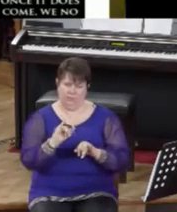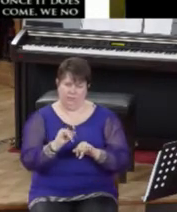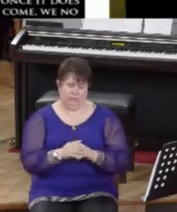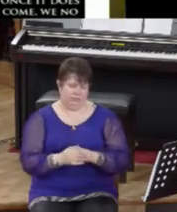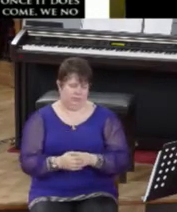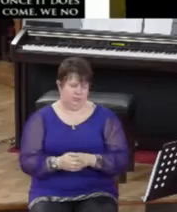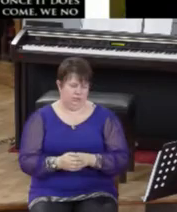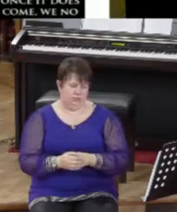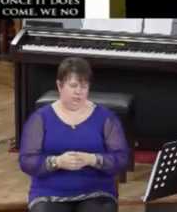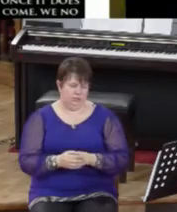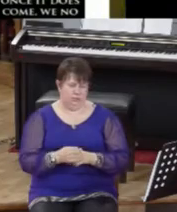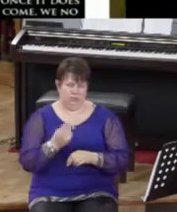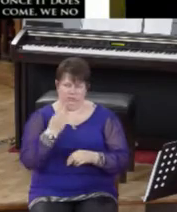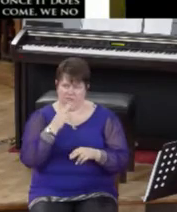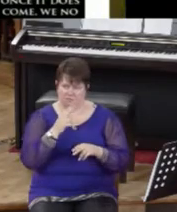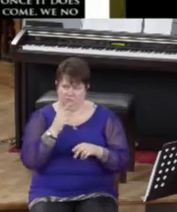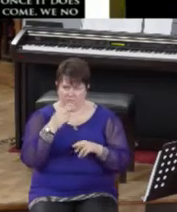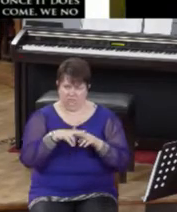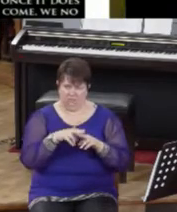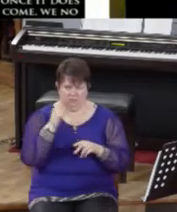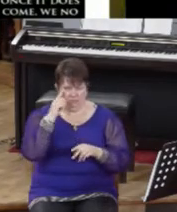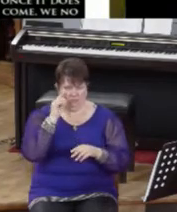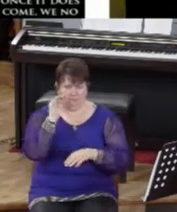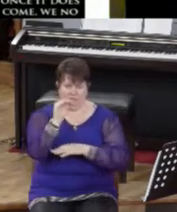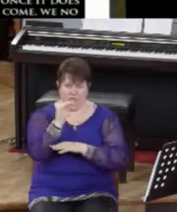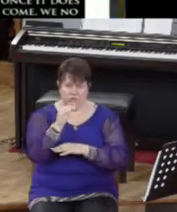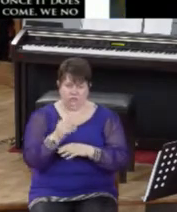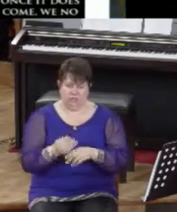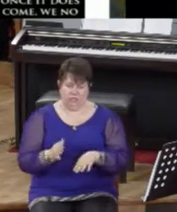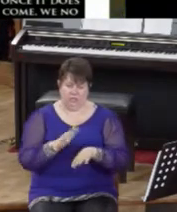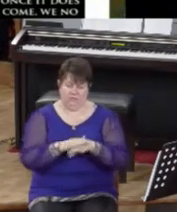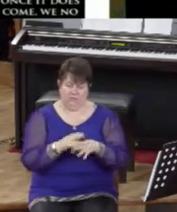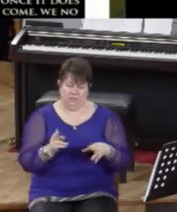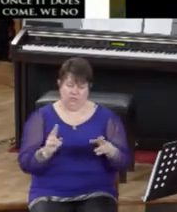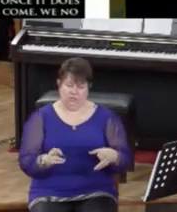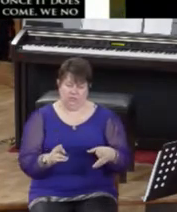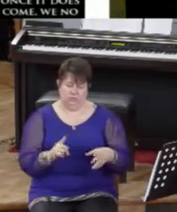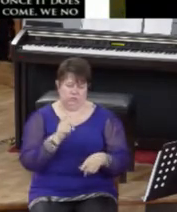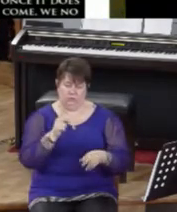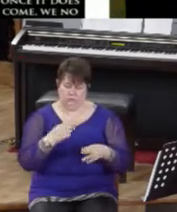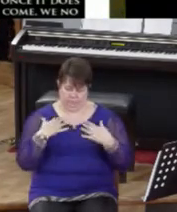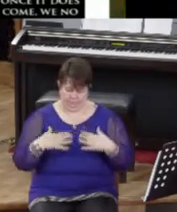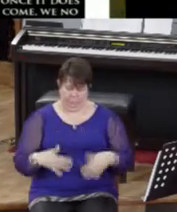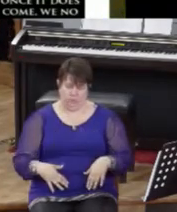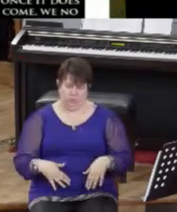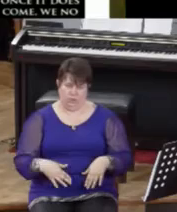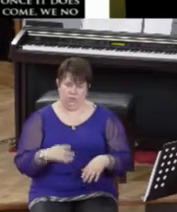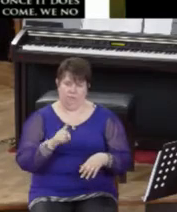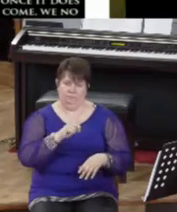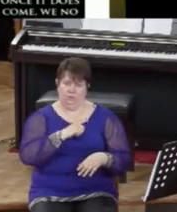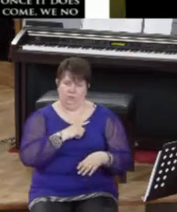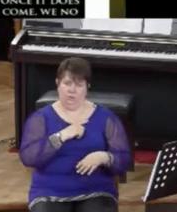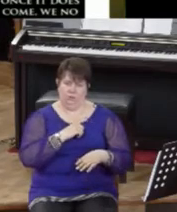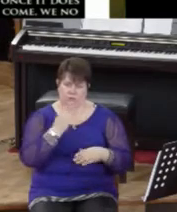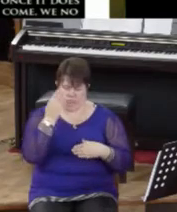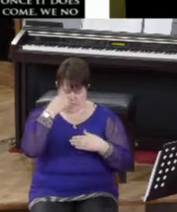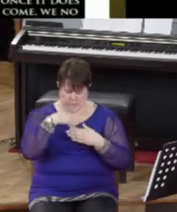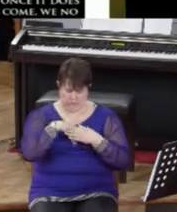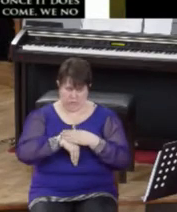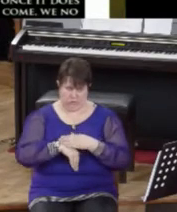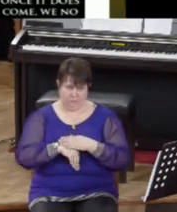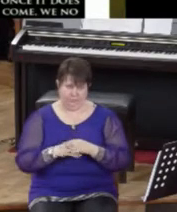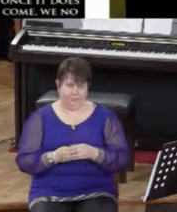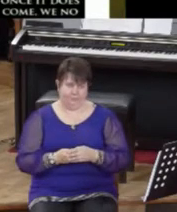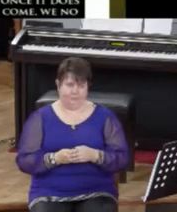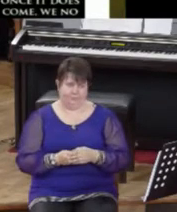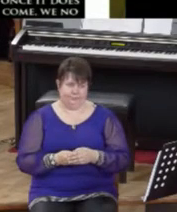So if they saw any future beyond death, it was not for the body, it was for a more